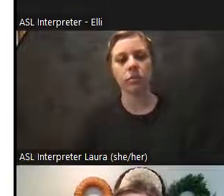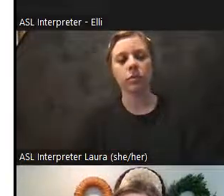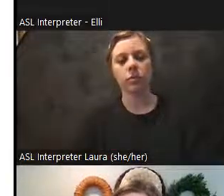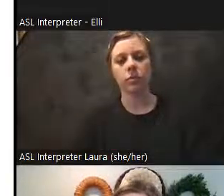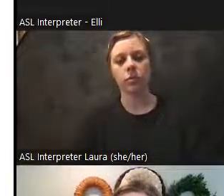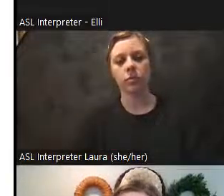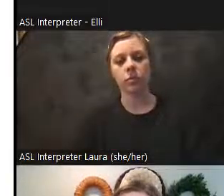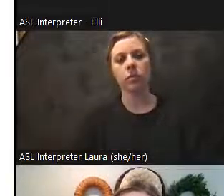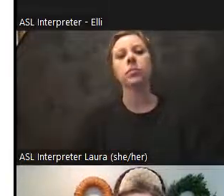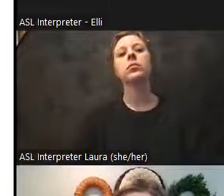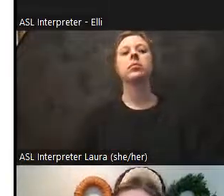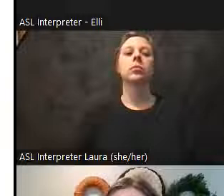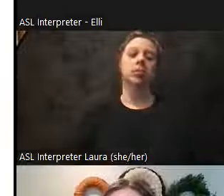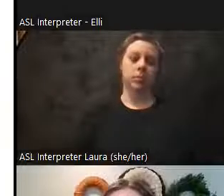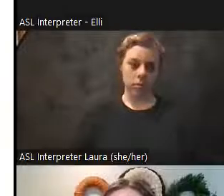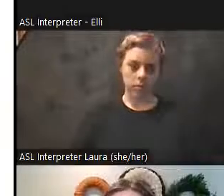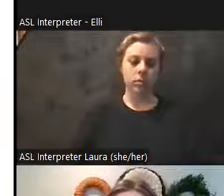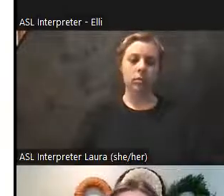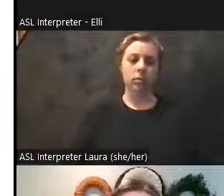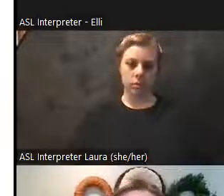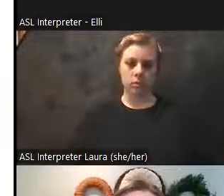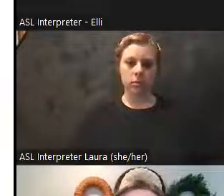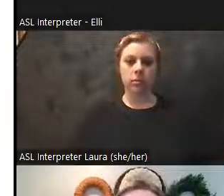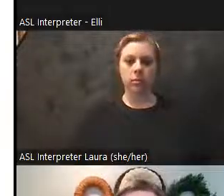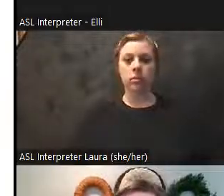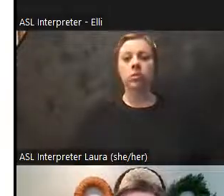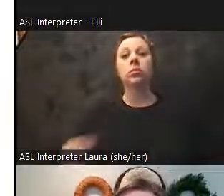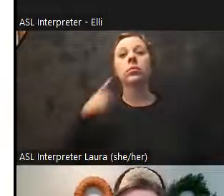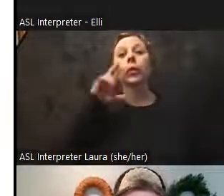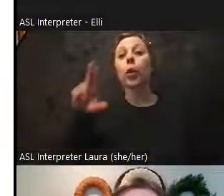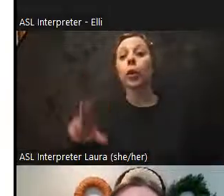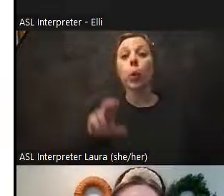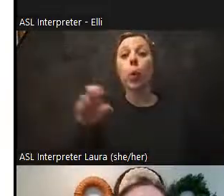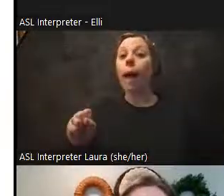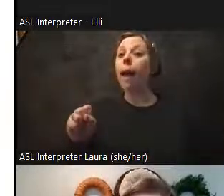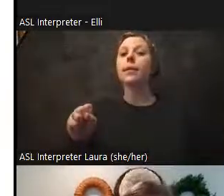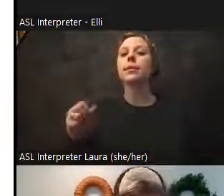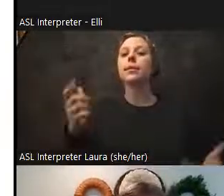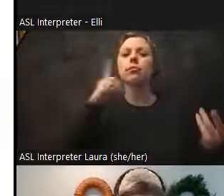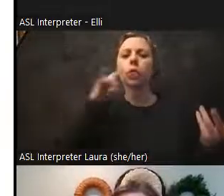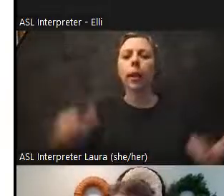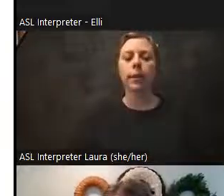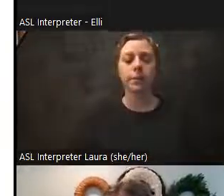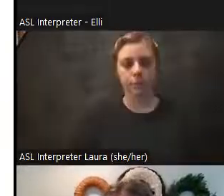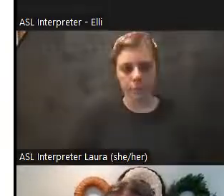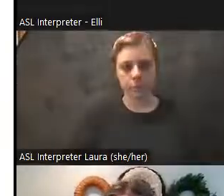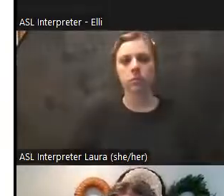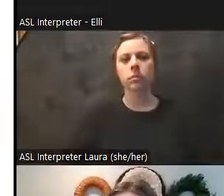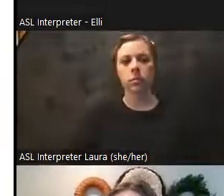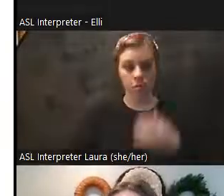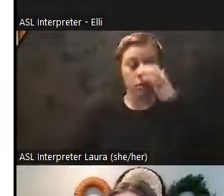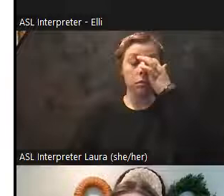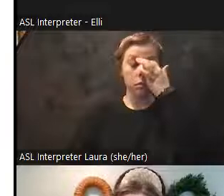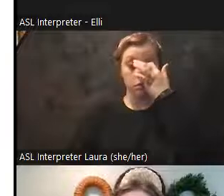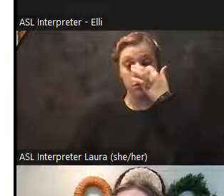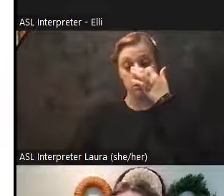Perfect. So let's cover what this looks like in the US. So the lifetime prevalence of PTSD